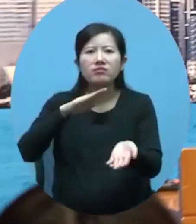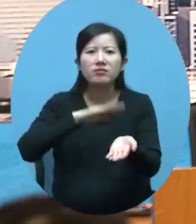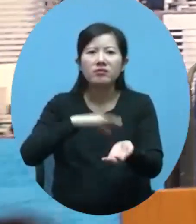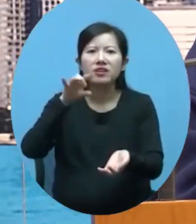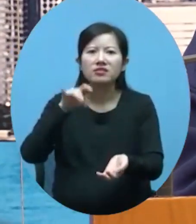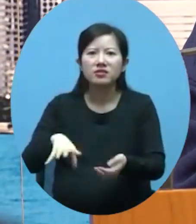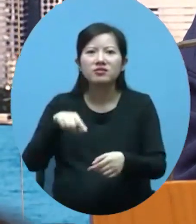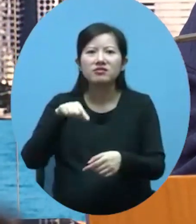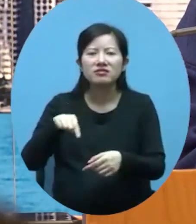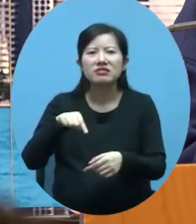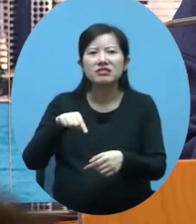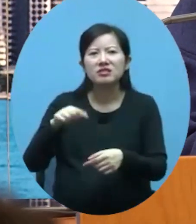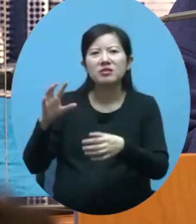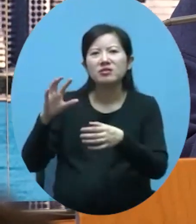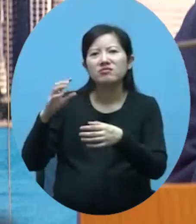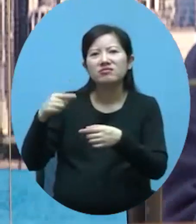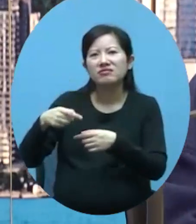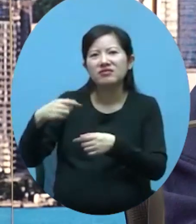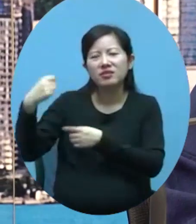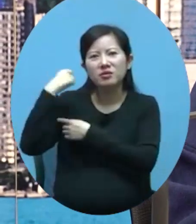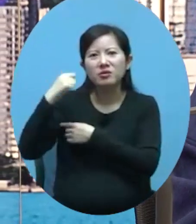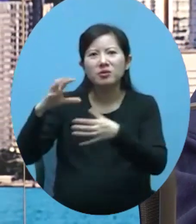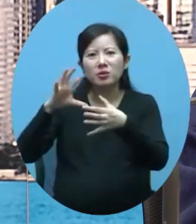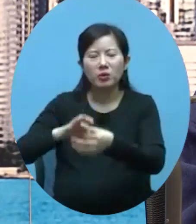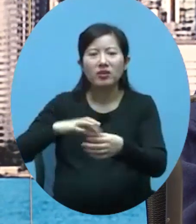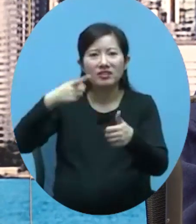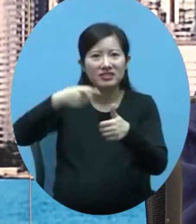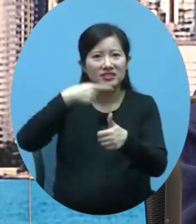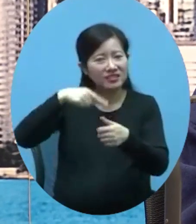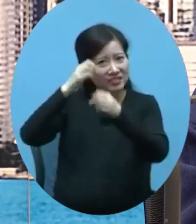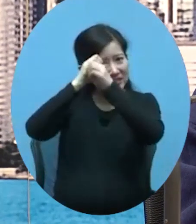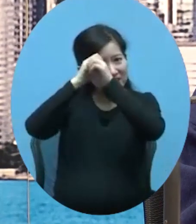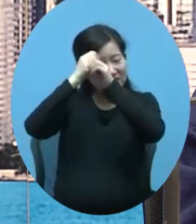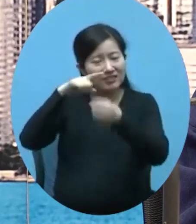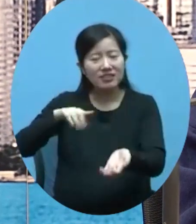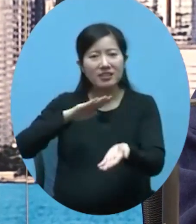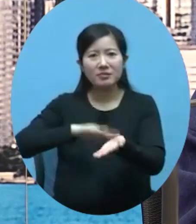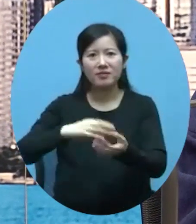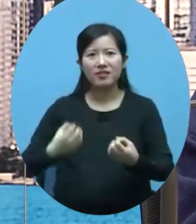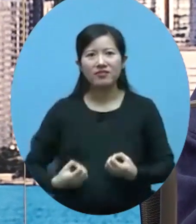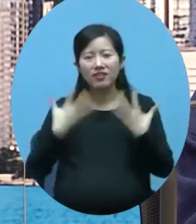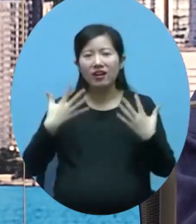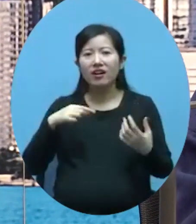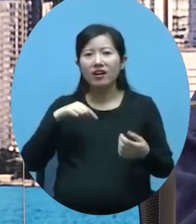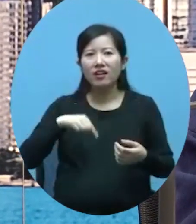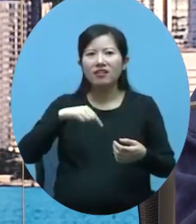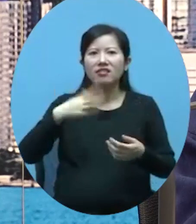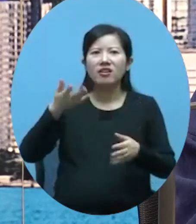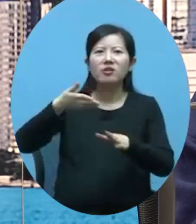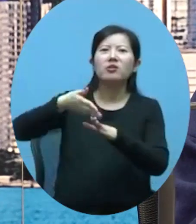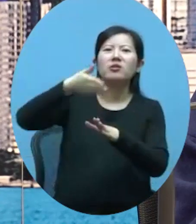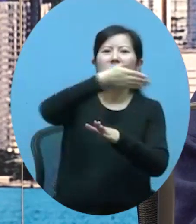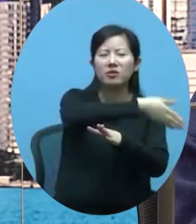was taken it's quite some time after the patient's onset but it also may be due to the specimen taking